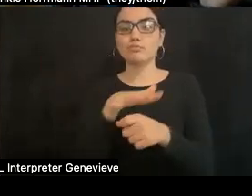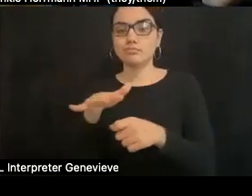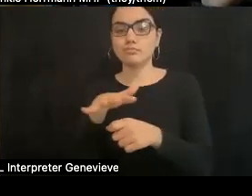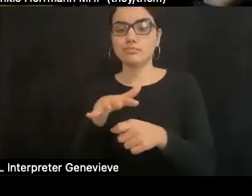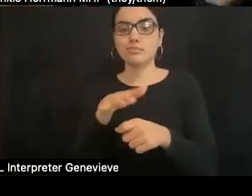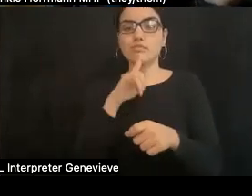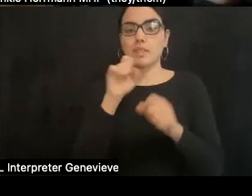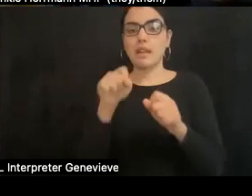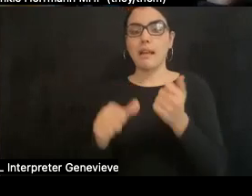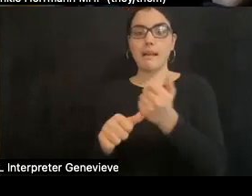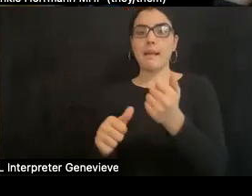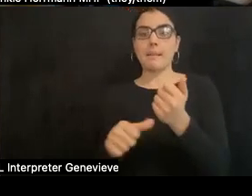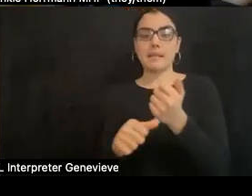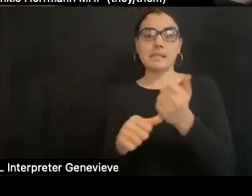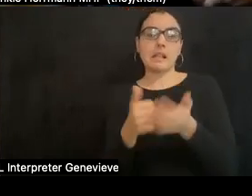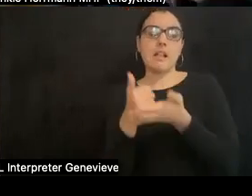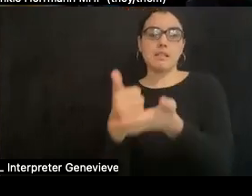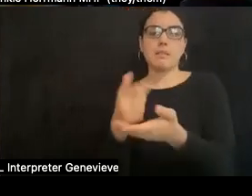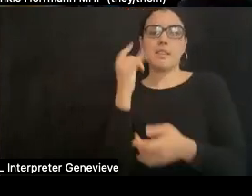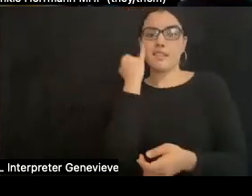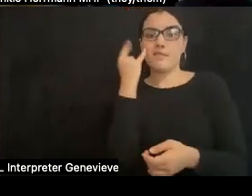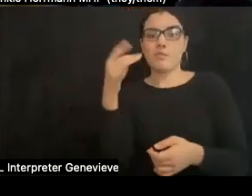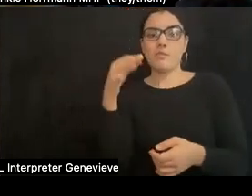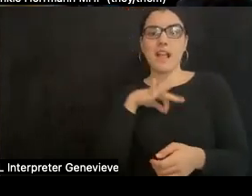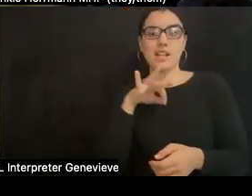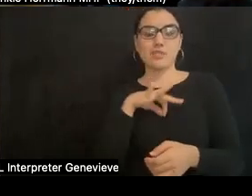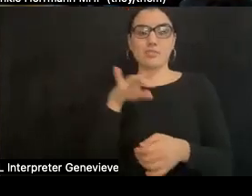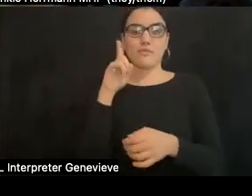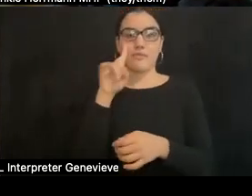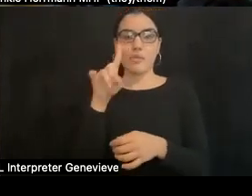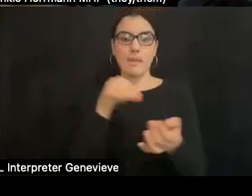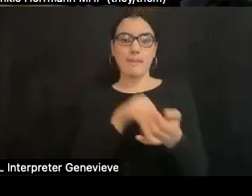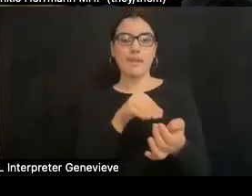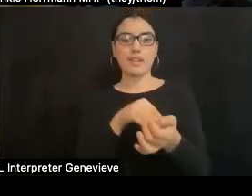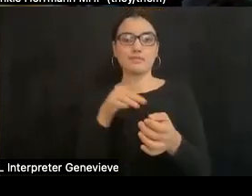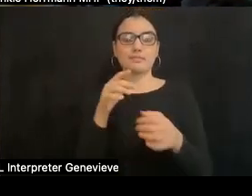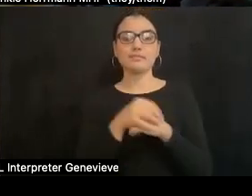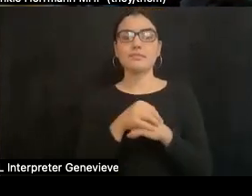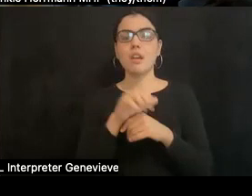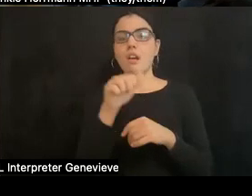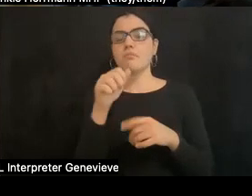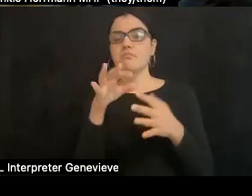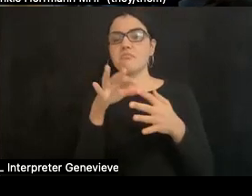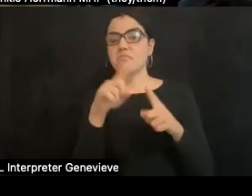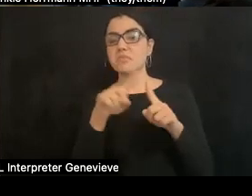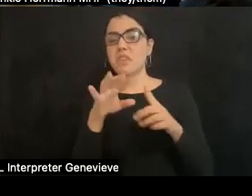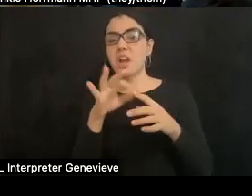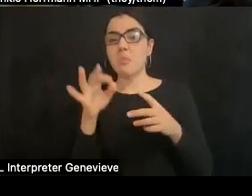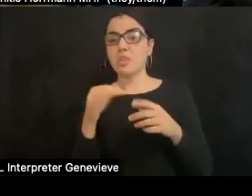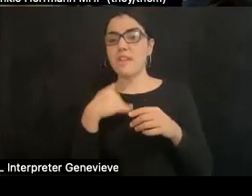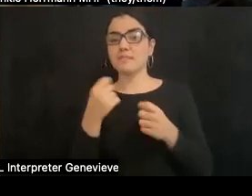to assist you with figuring out if you're eligible for a Medicaid buy-in for working people with disabilities. And the other option is something called a spend